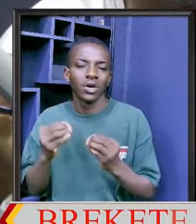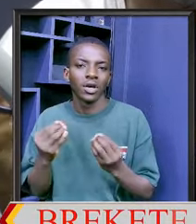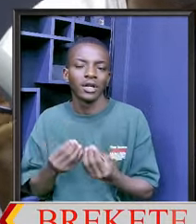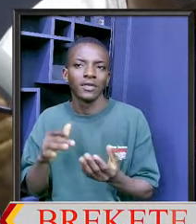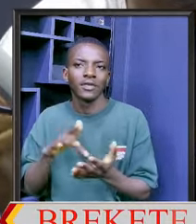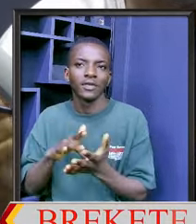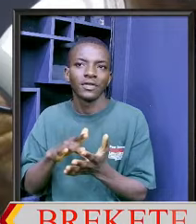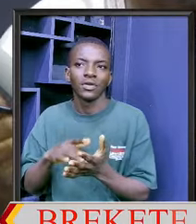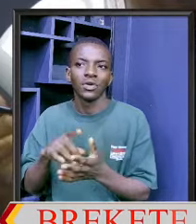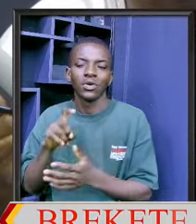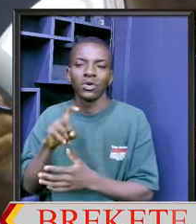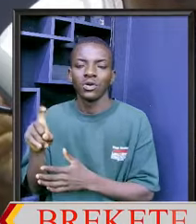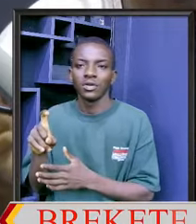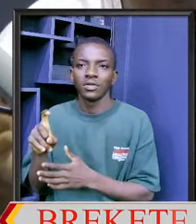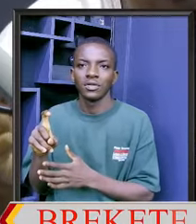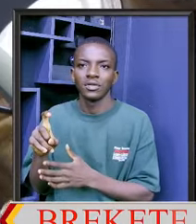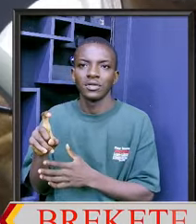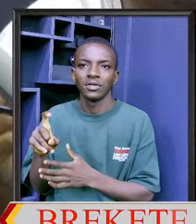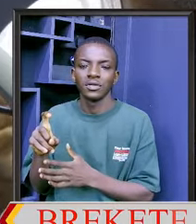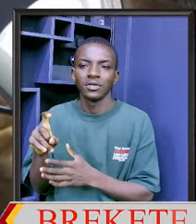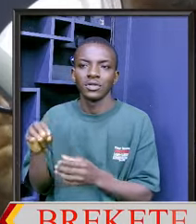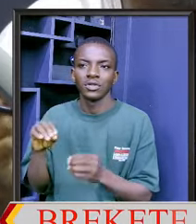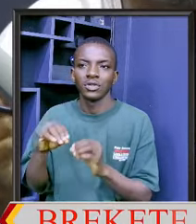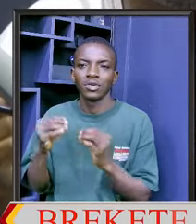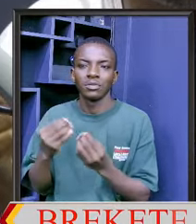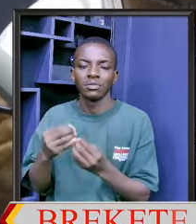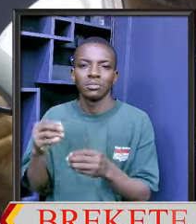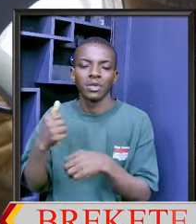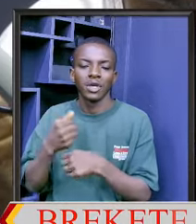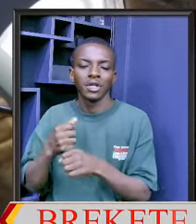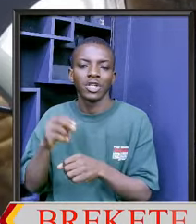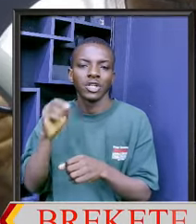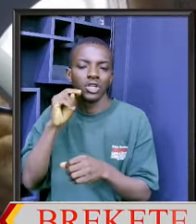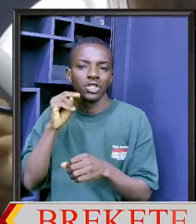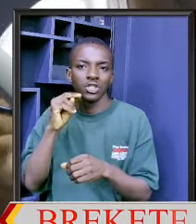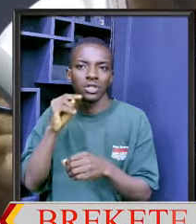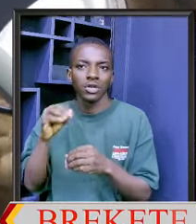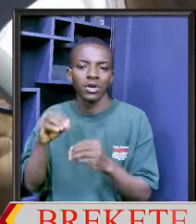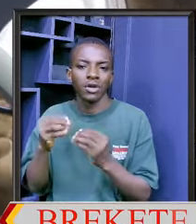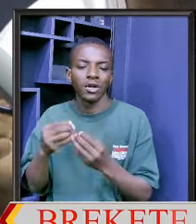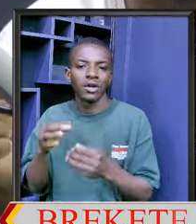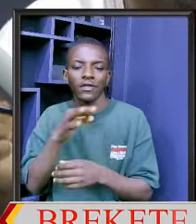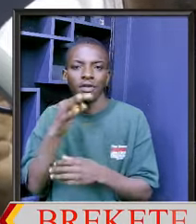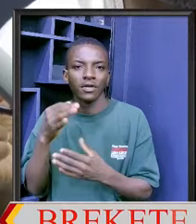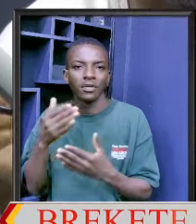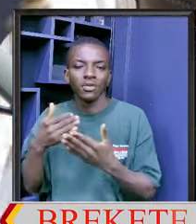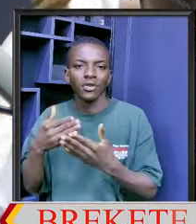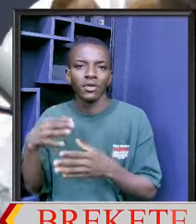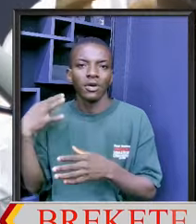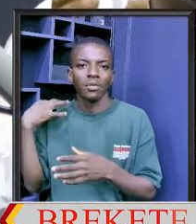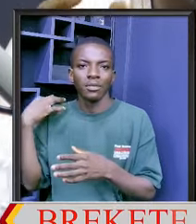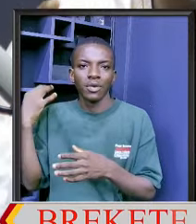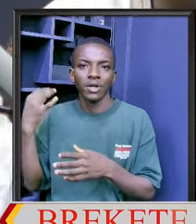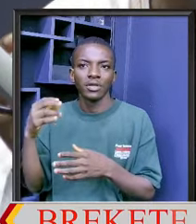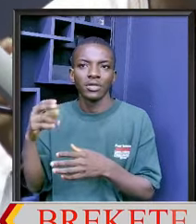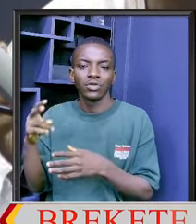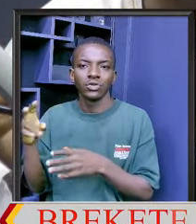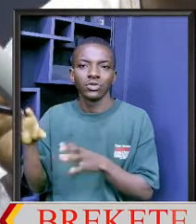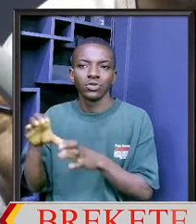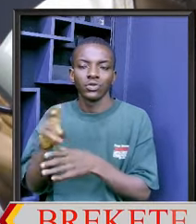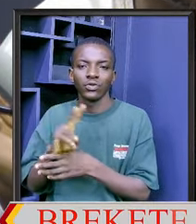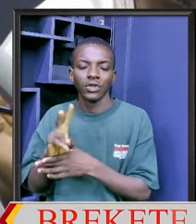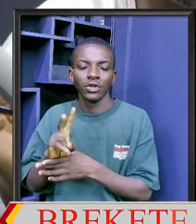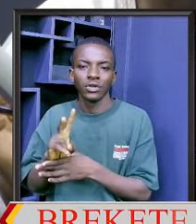organic 100% made in Nigeria organic fertilizer. Yes. Before you apply, make you do video.